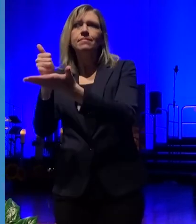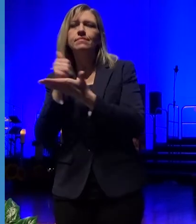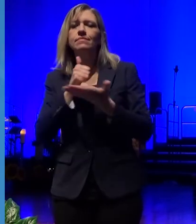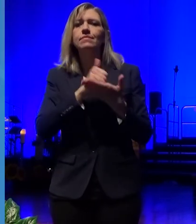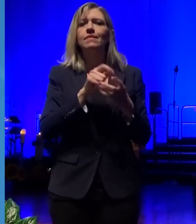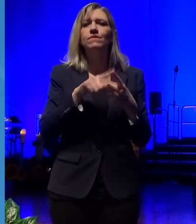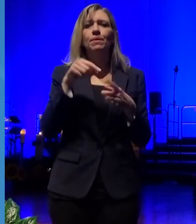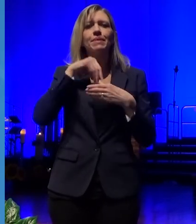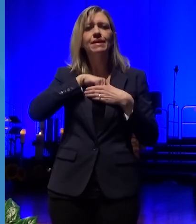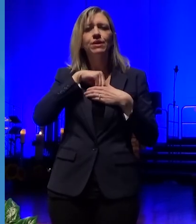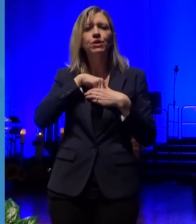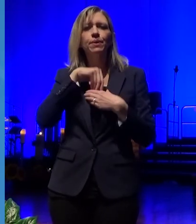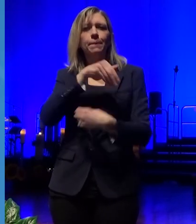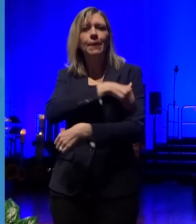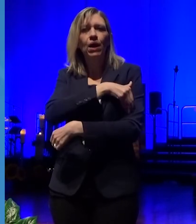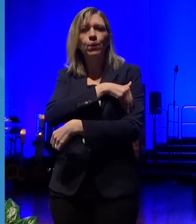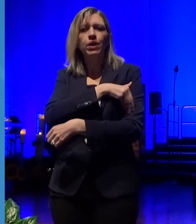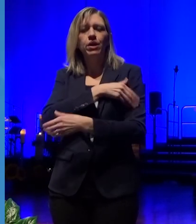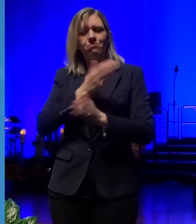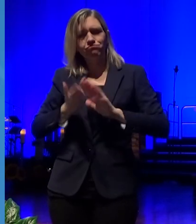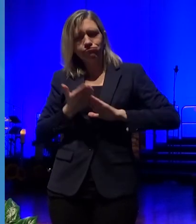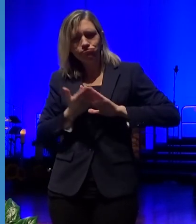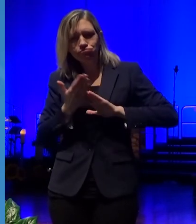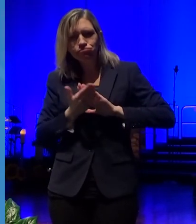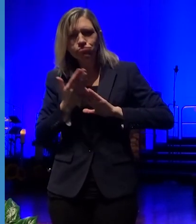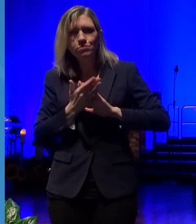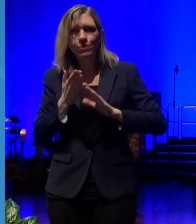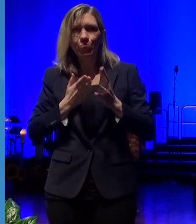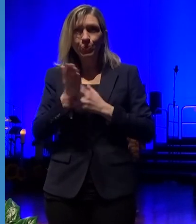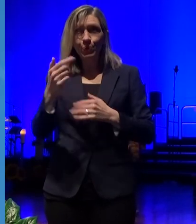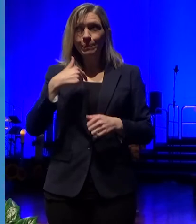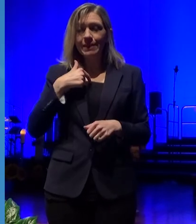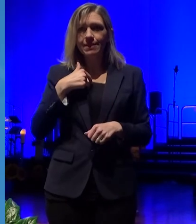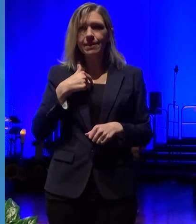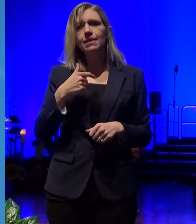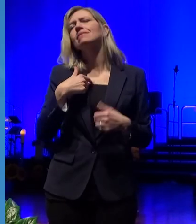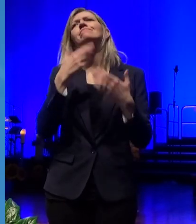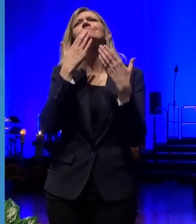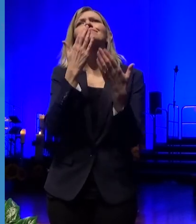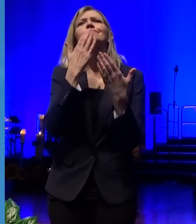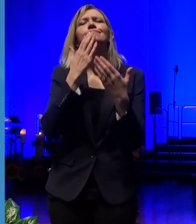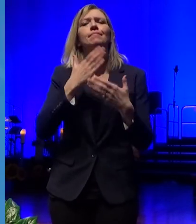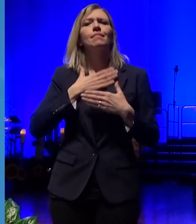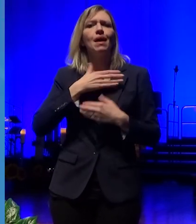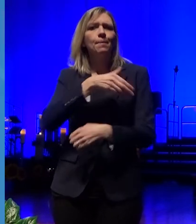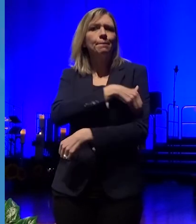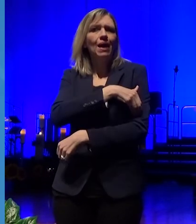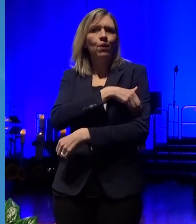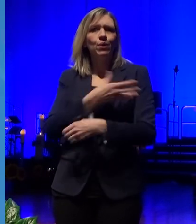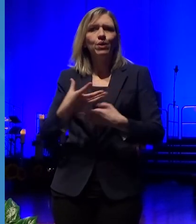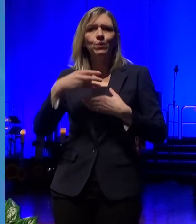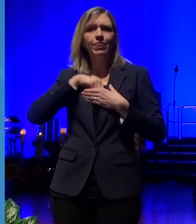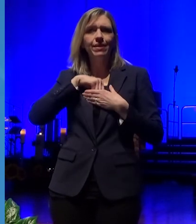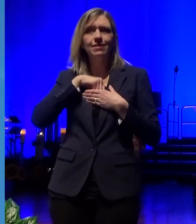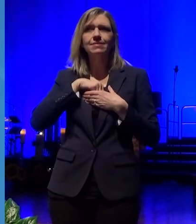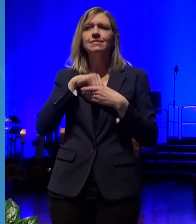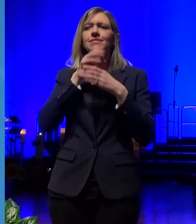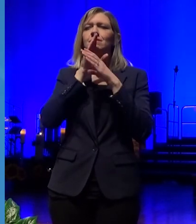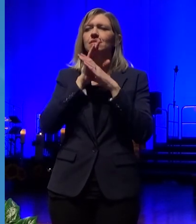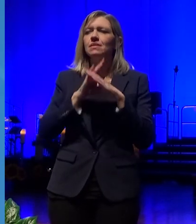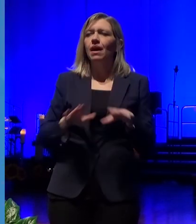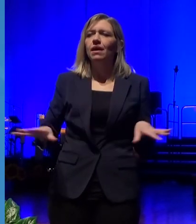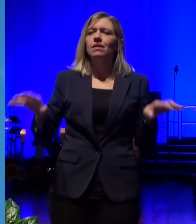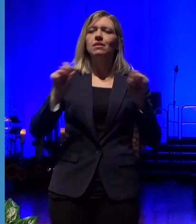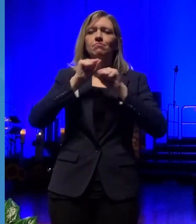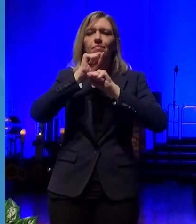inner power which is operating through me. I give thanks that my power within is silently